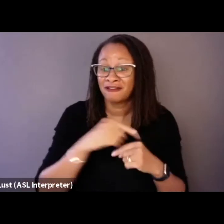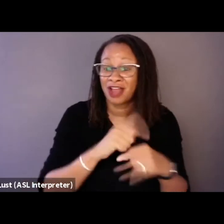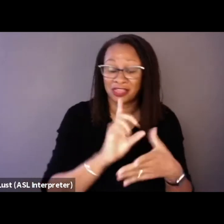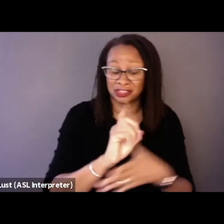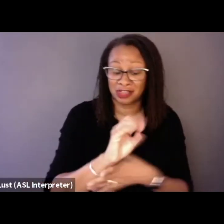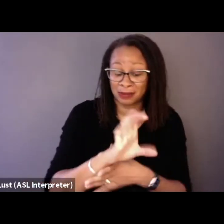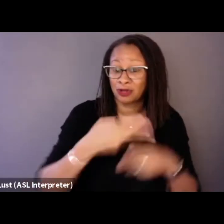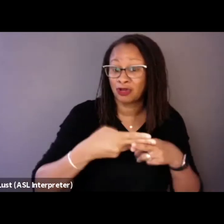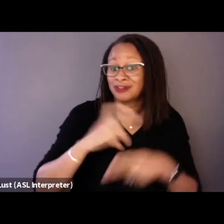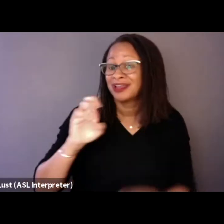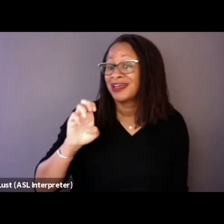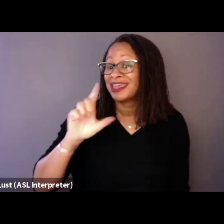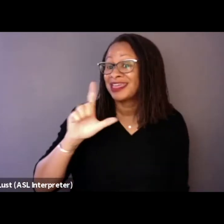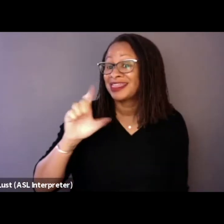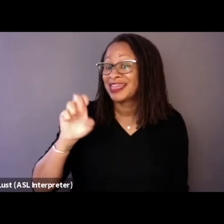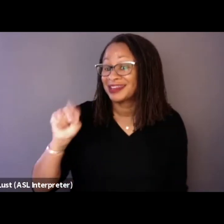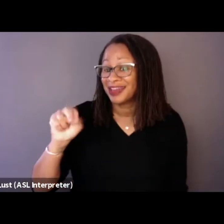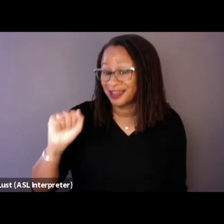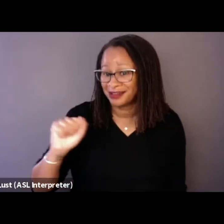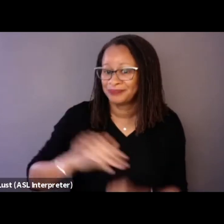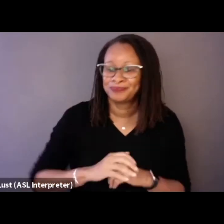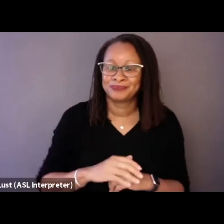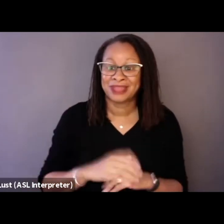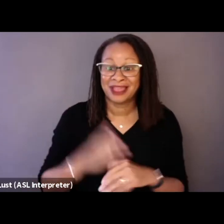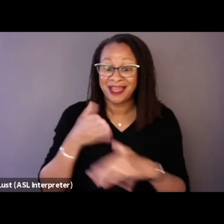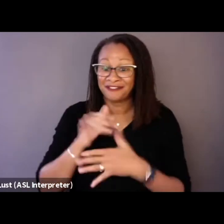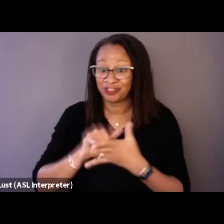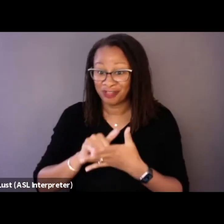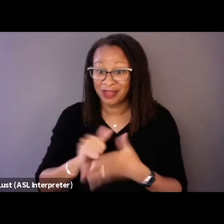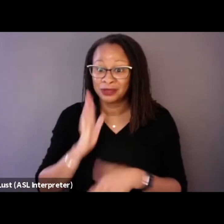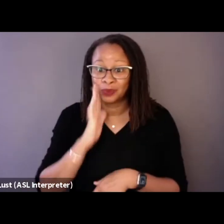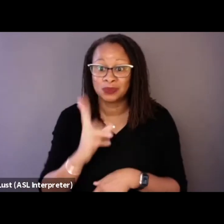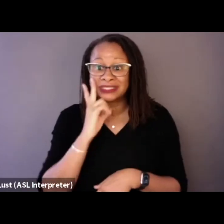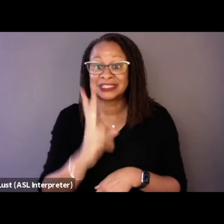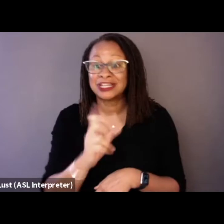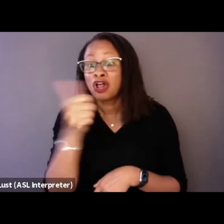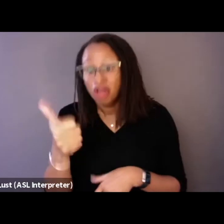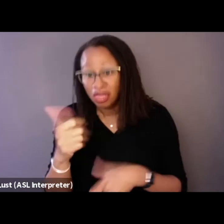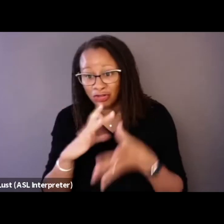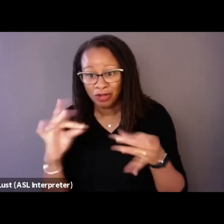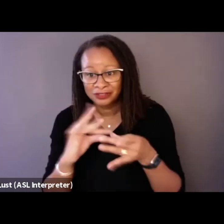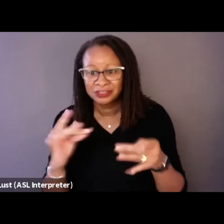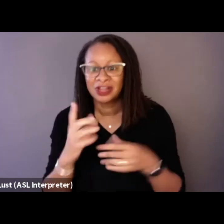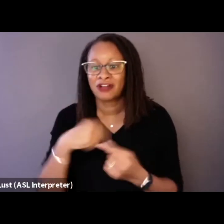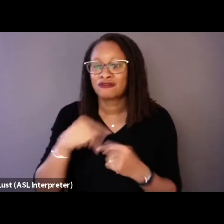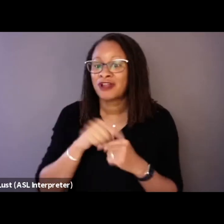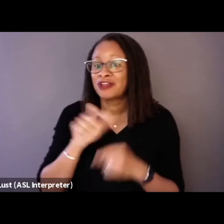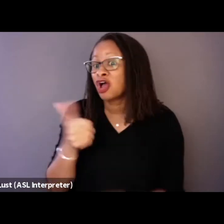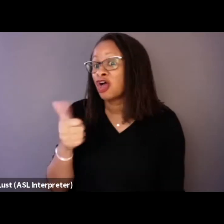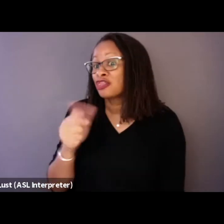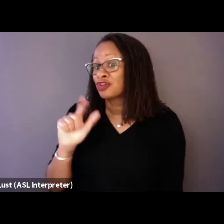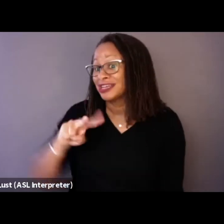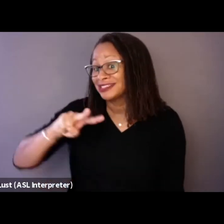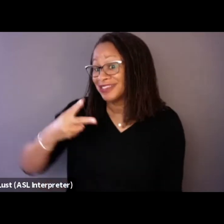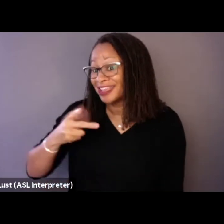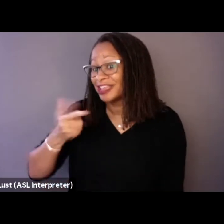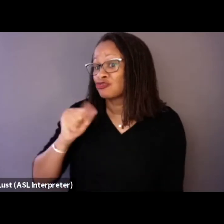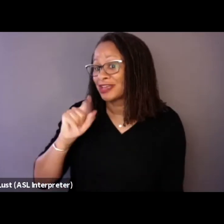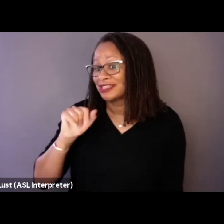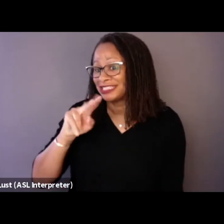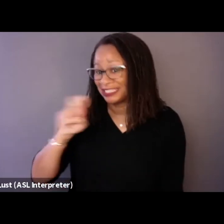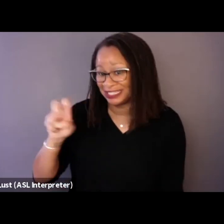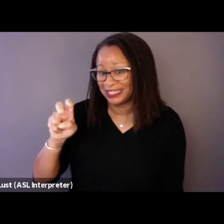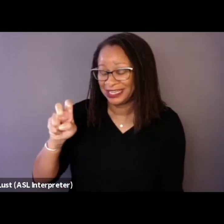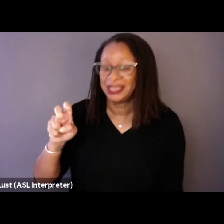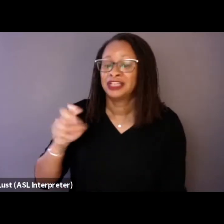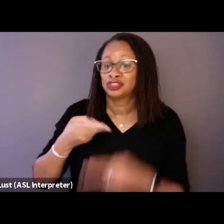Elena. It will be followed by a conversation around our second IDA grantee